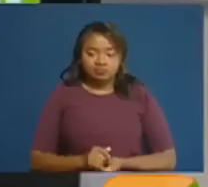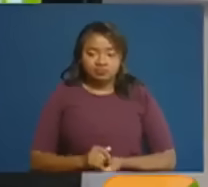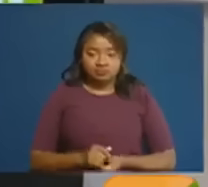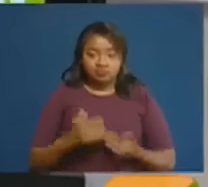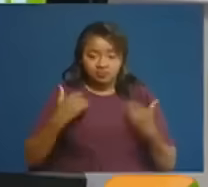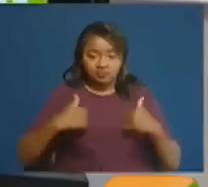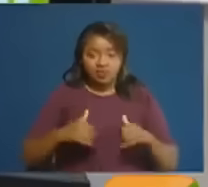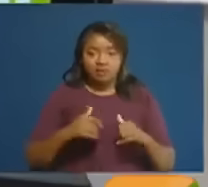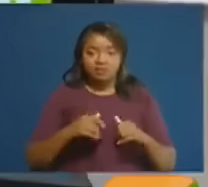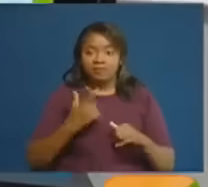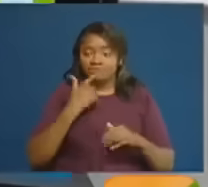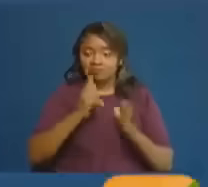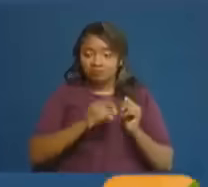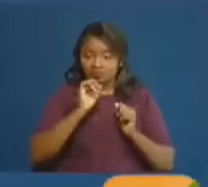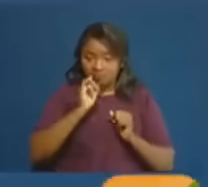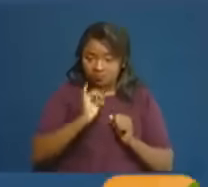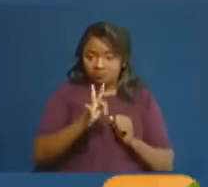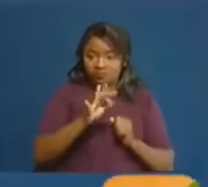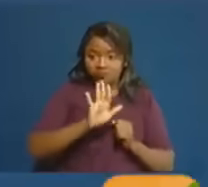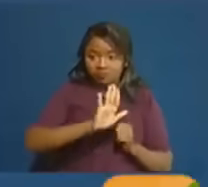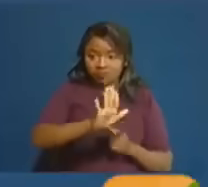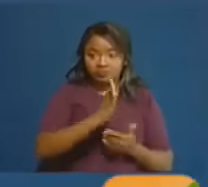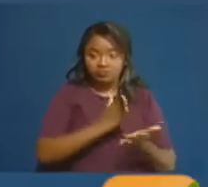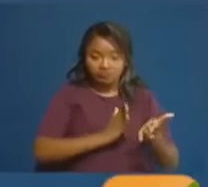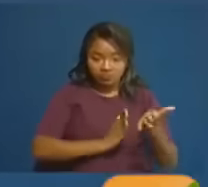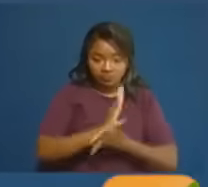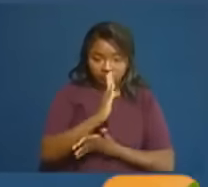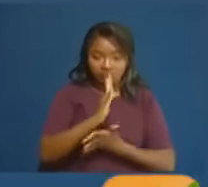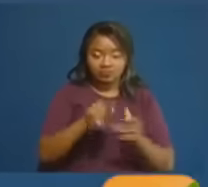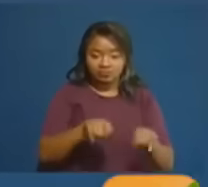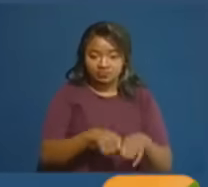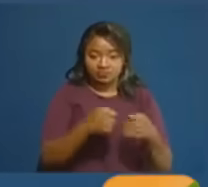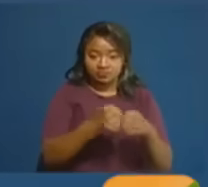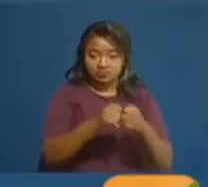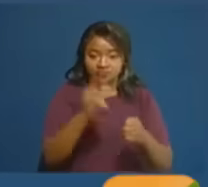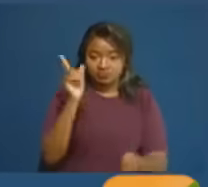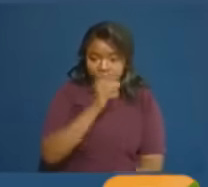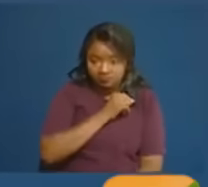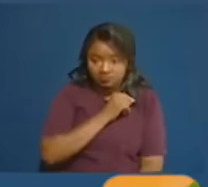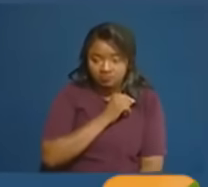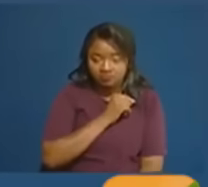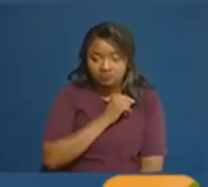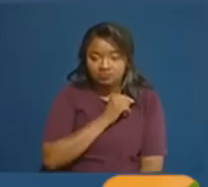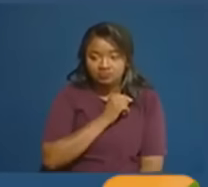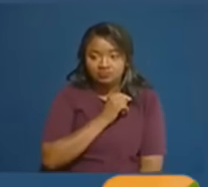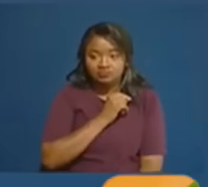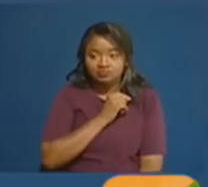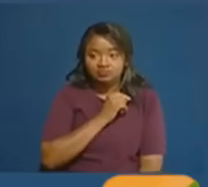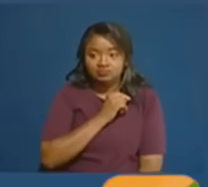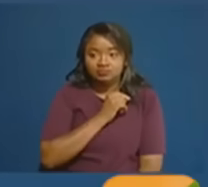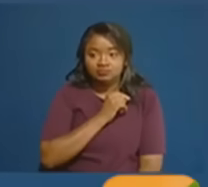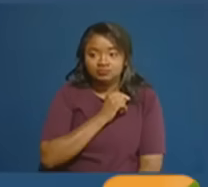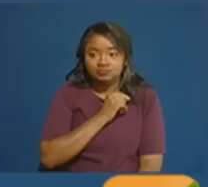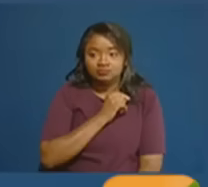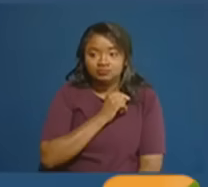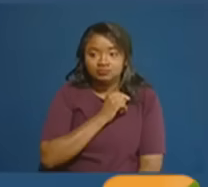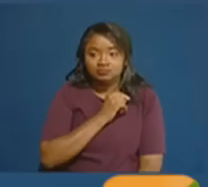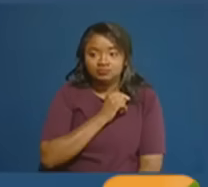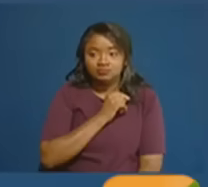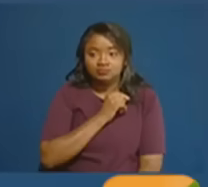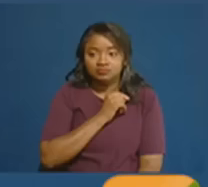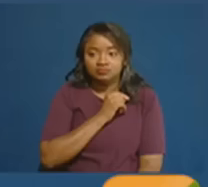your rights are infringed, and in which case we will not lie on one